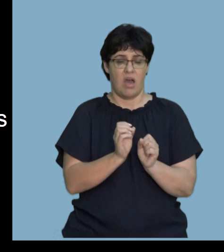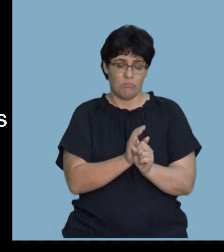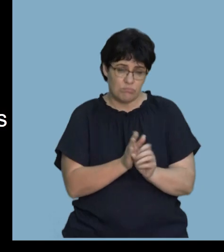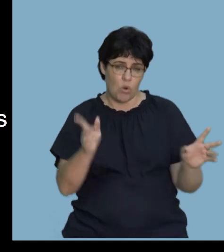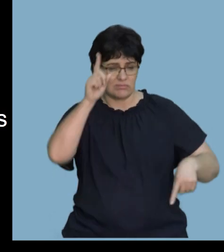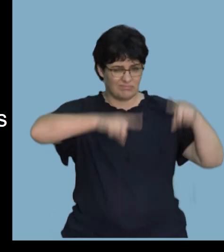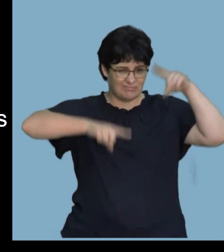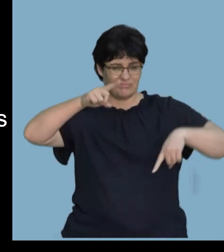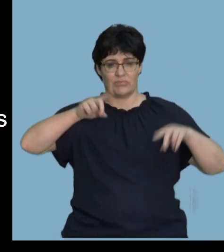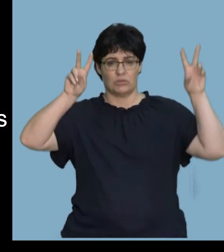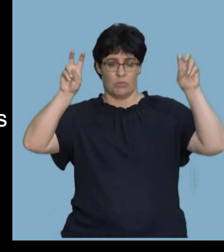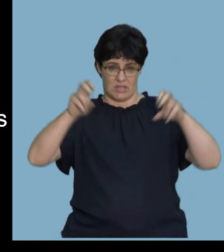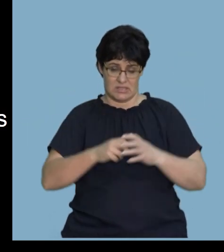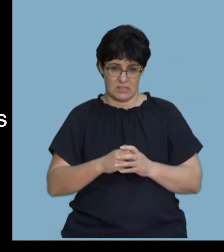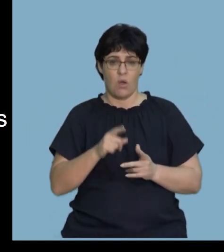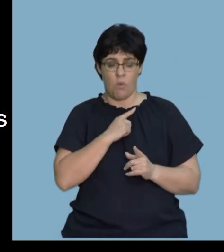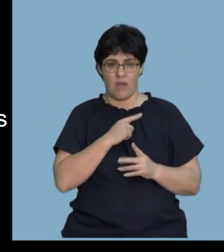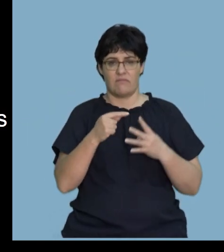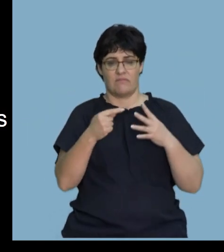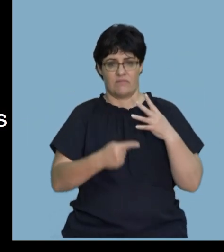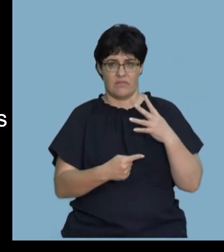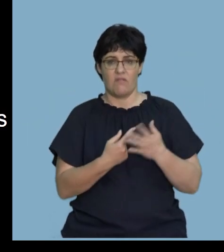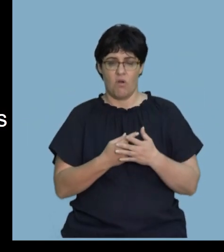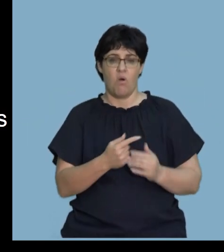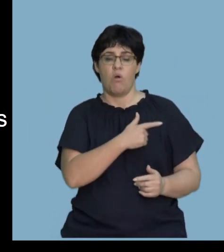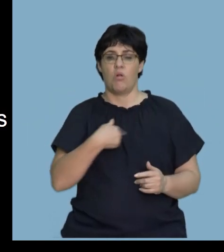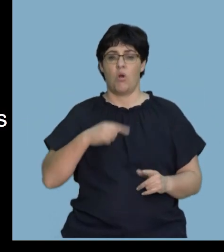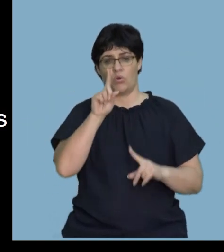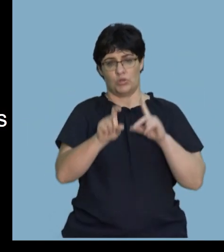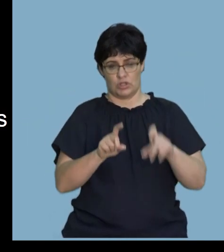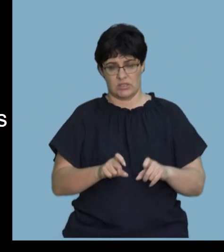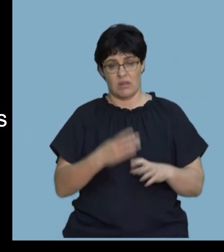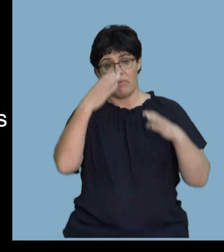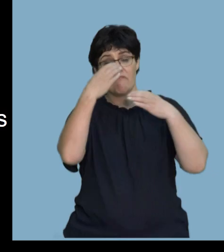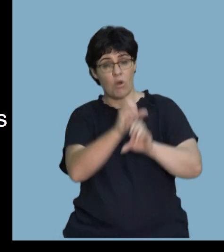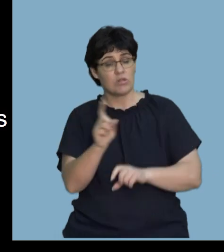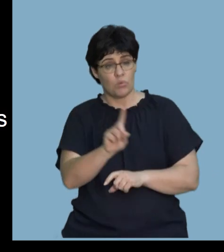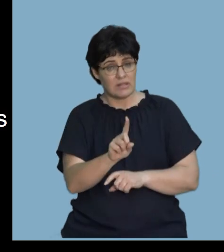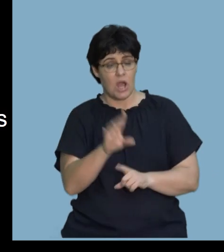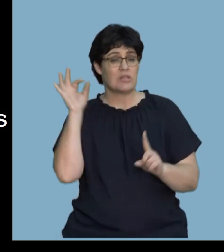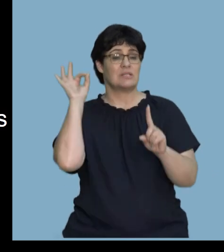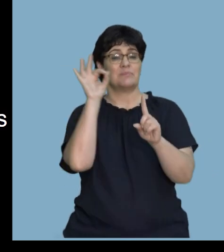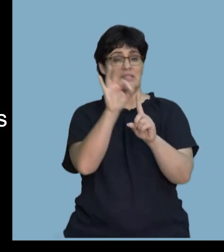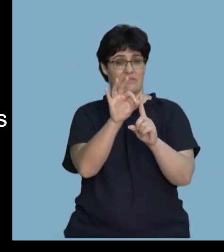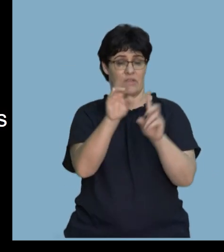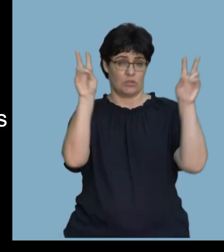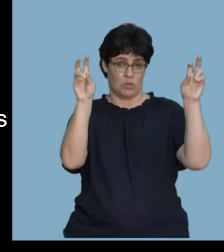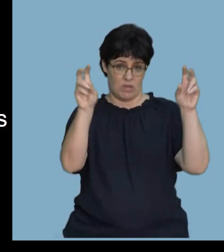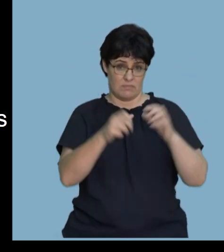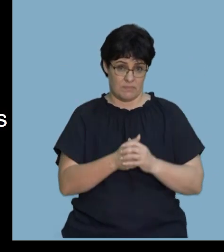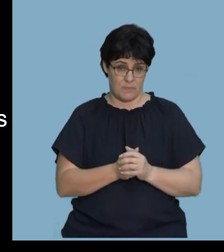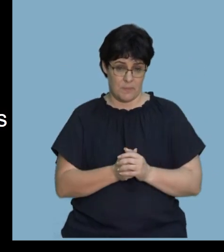range of topics, okay, of the syllabus, as opposed to the long questions that focus on a particular topic,